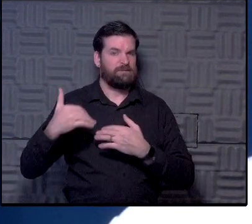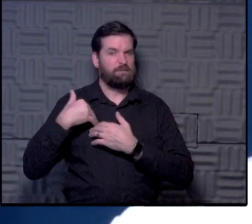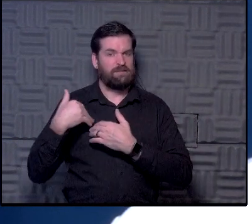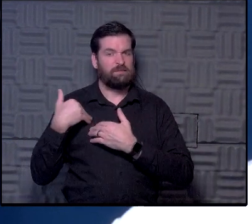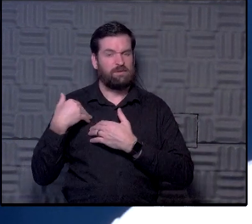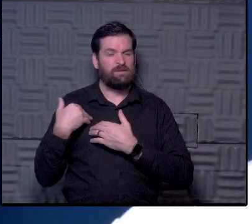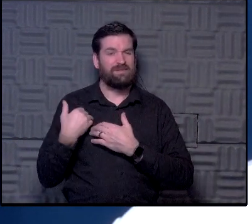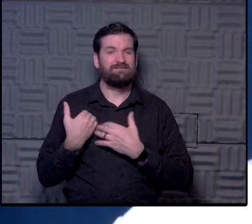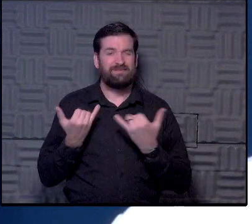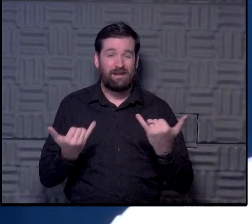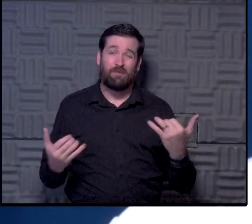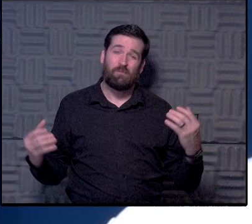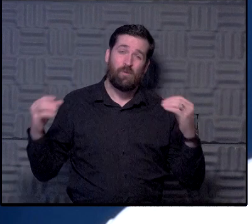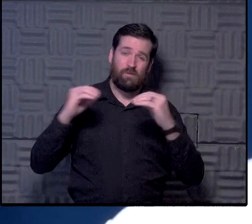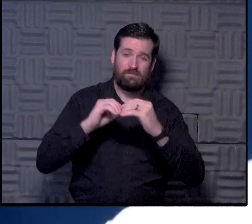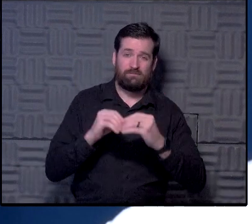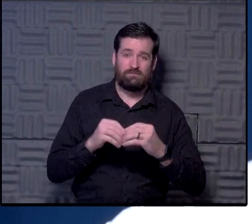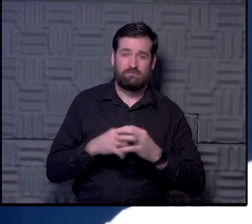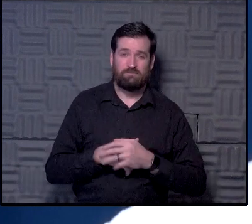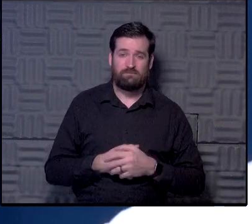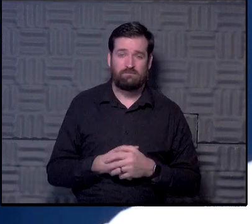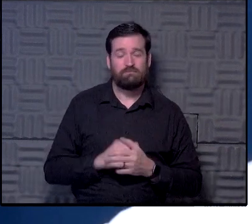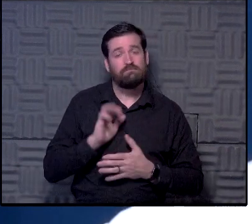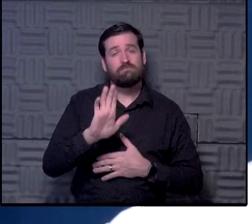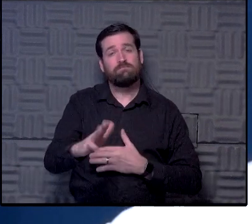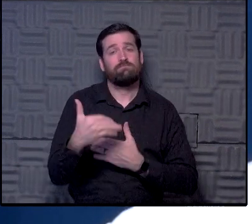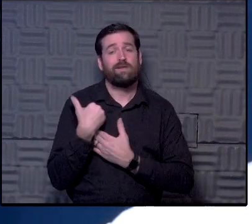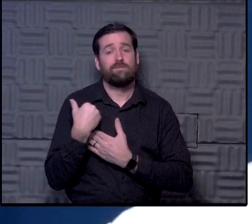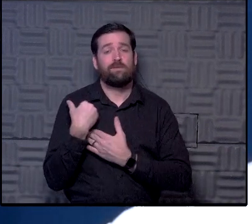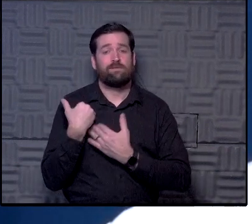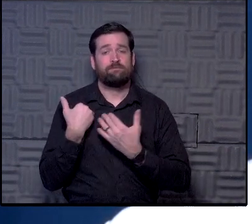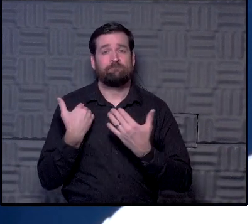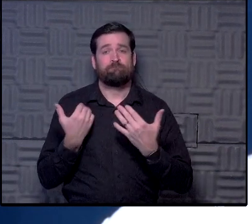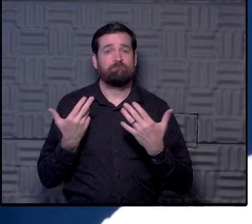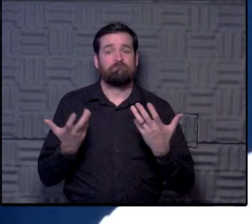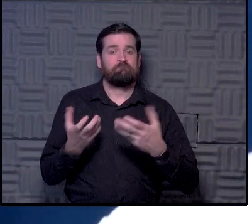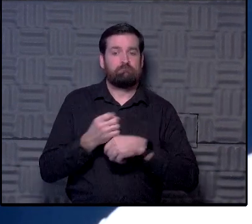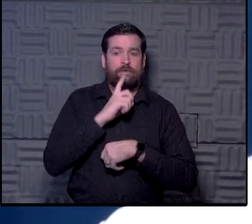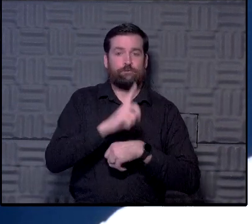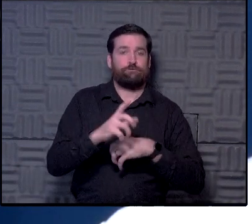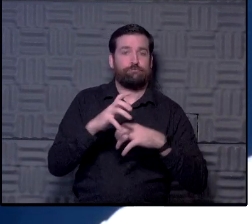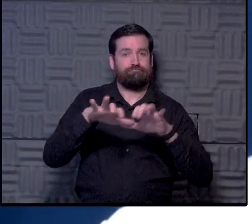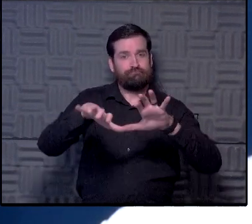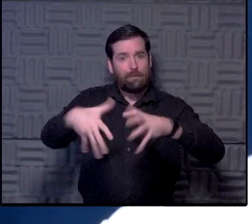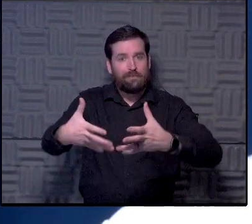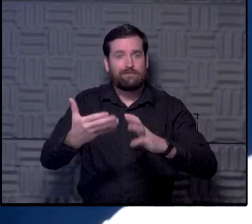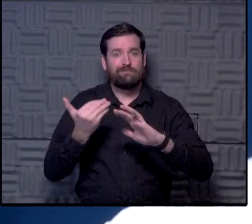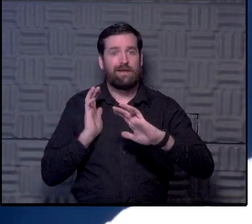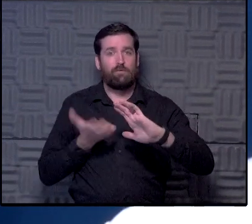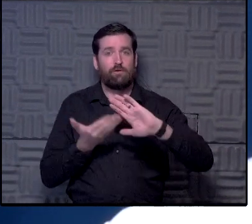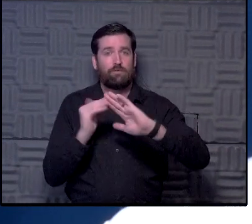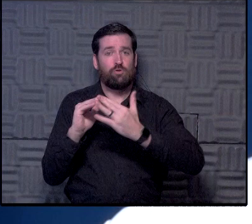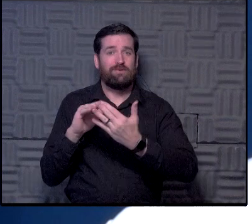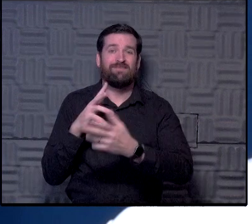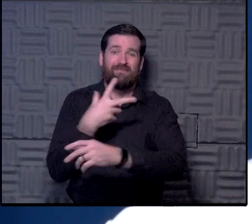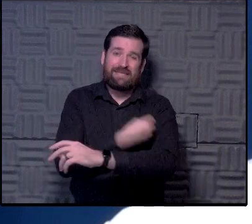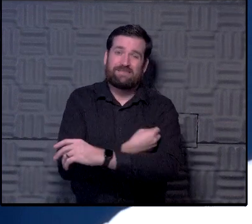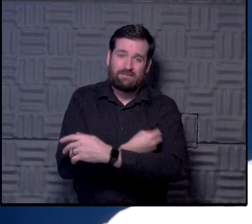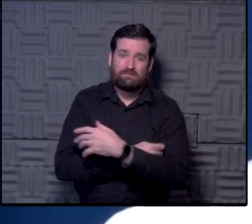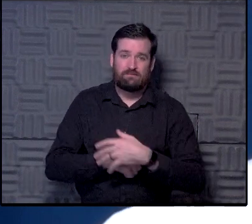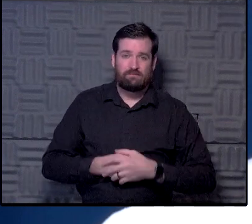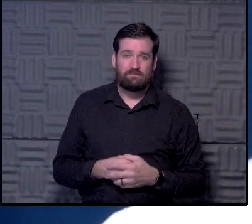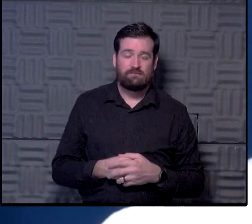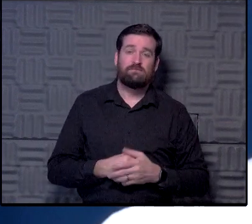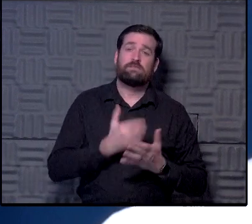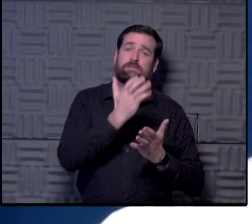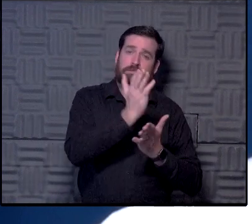to grow because now we have a responsibility to make sure that our population, our community is being vaccinated. And while some of